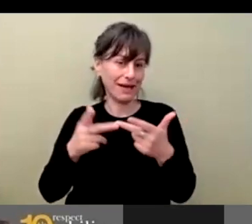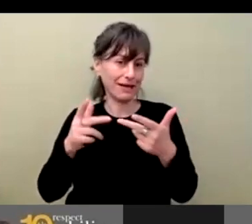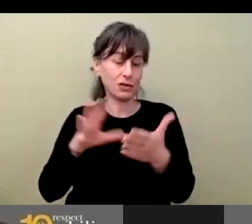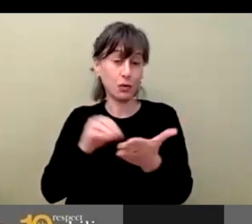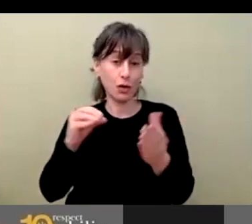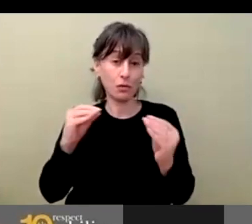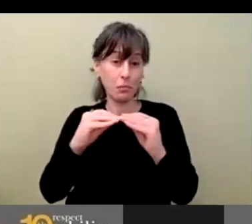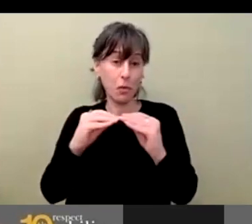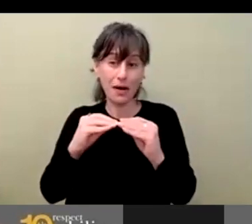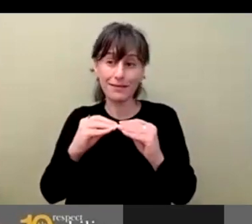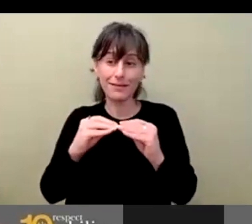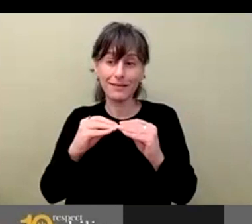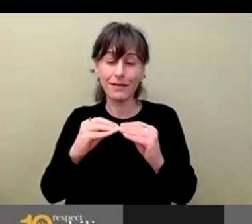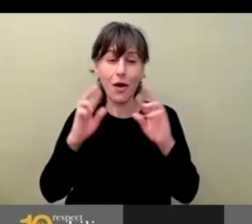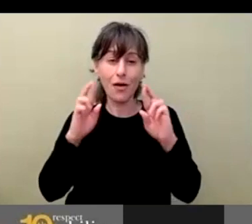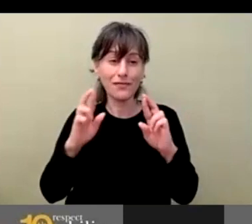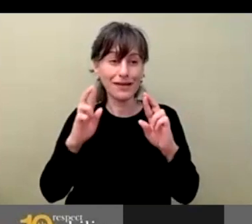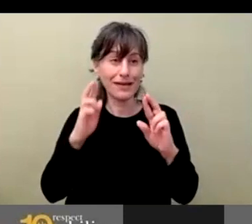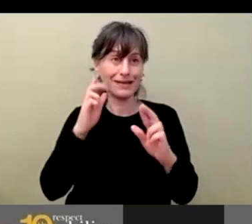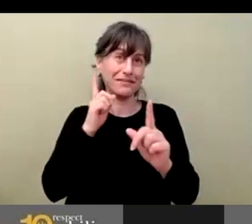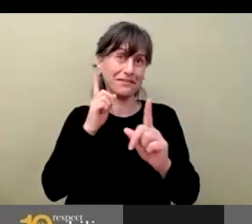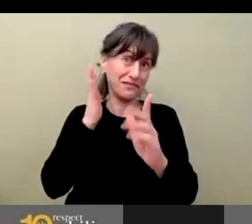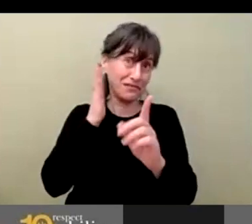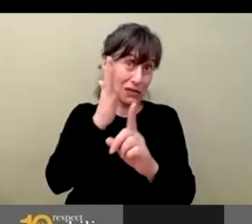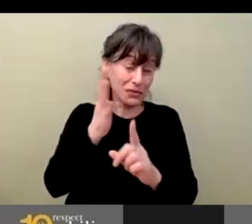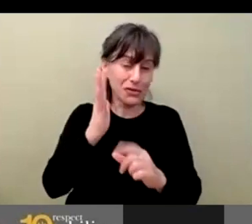someday I hopefully will know everything before I die.